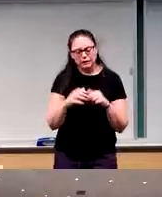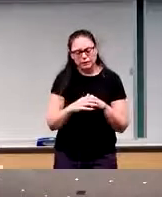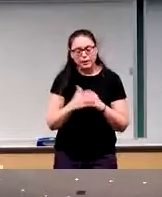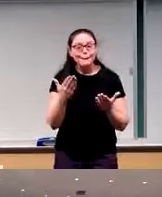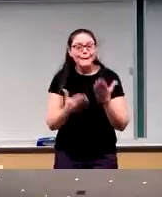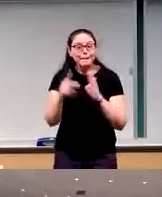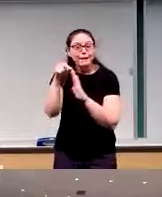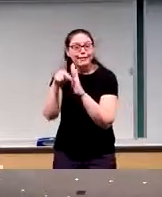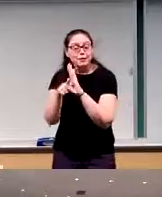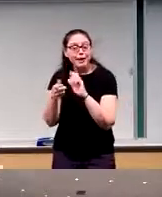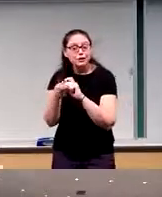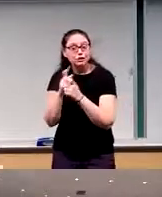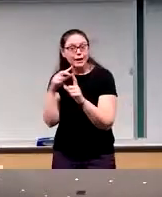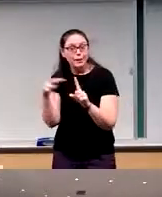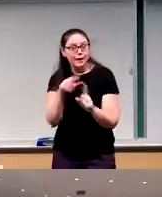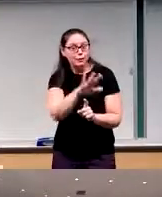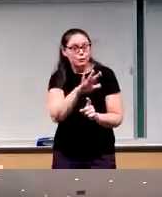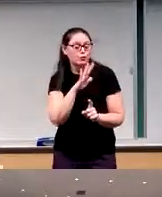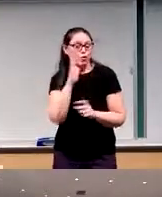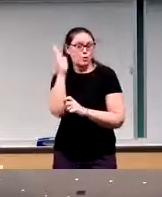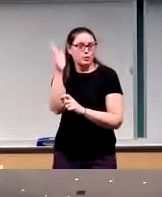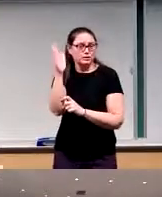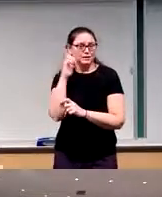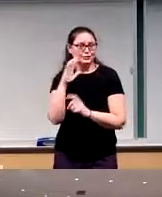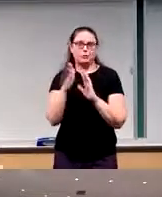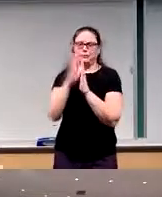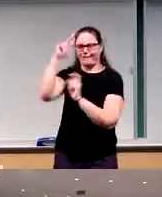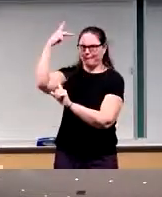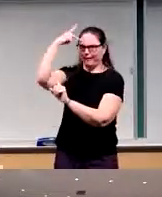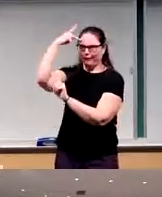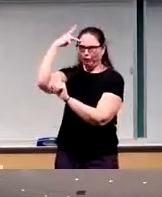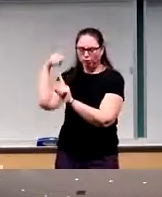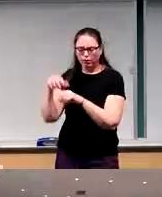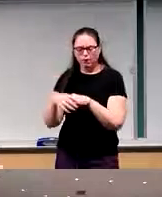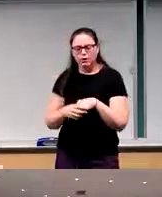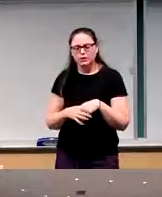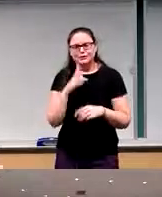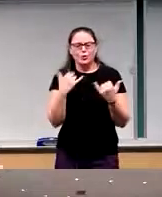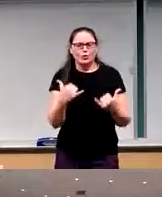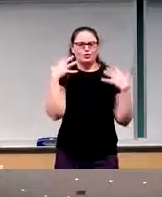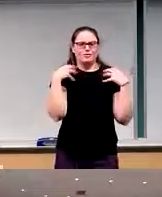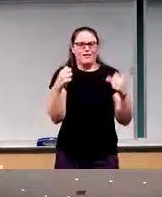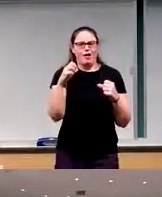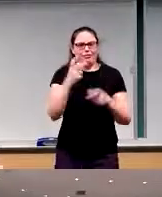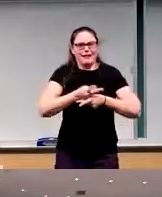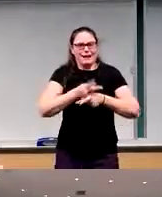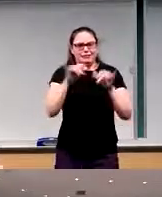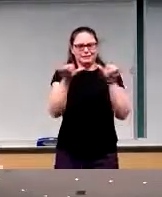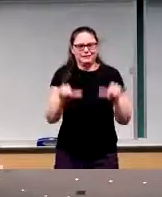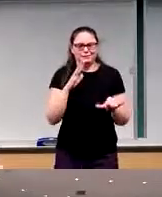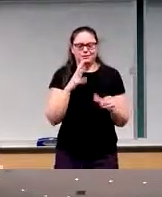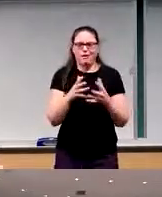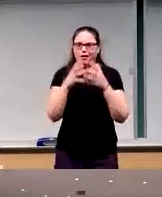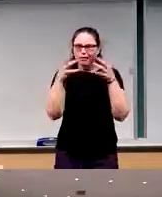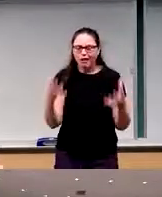policy changes implied by your presentation are intensely political, and the current healthcare system absorbs much of the